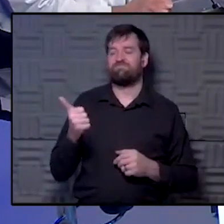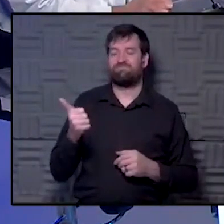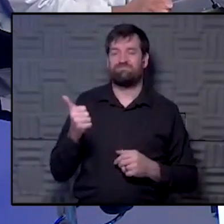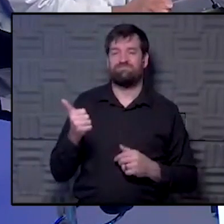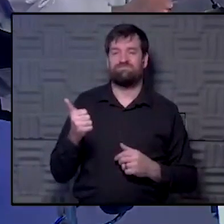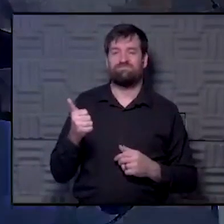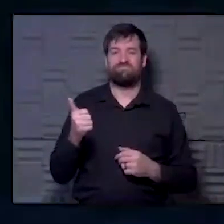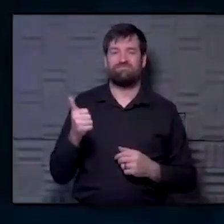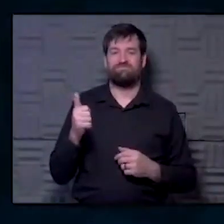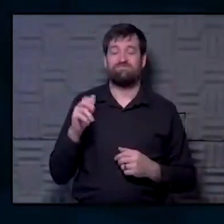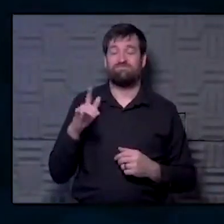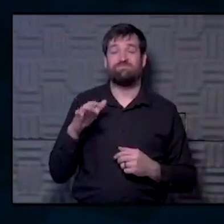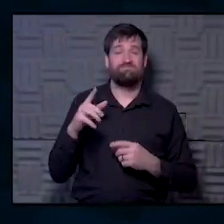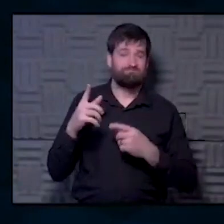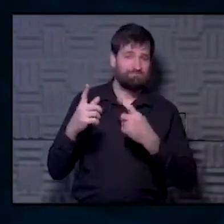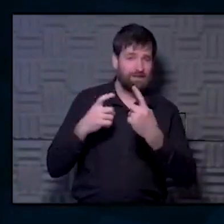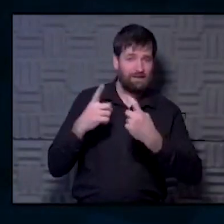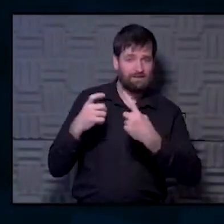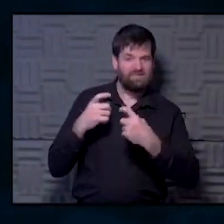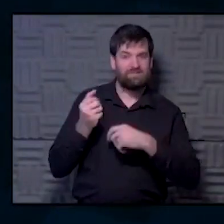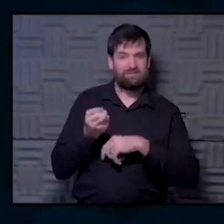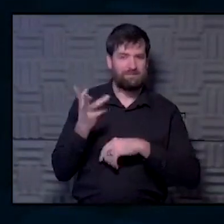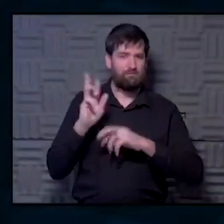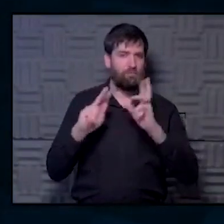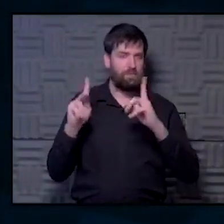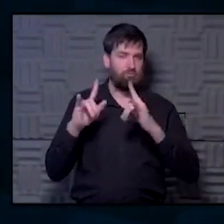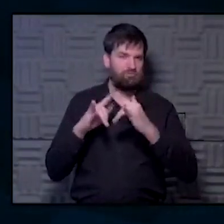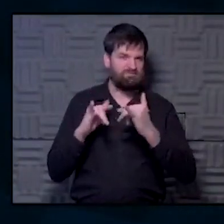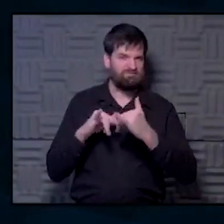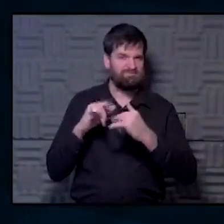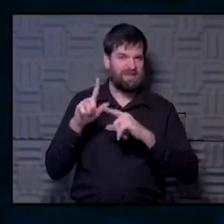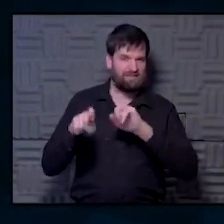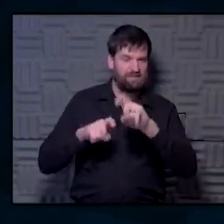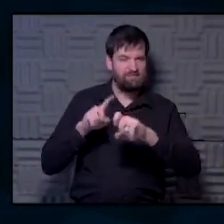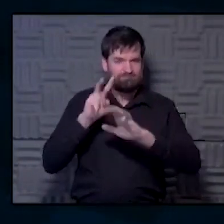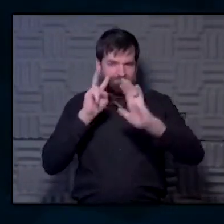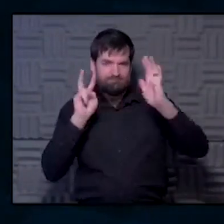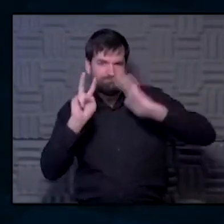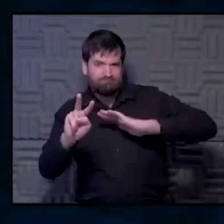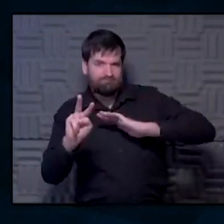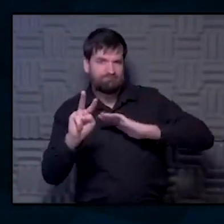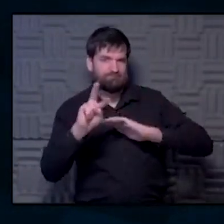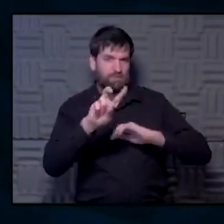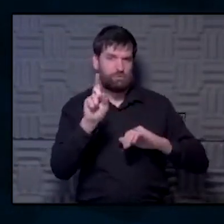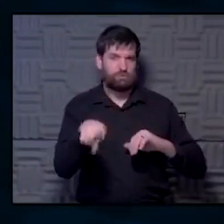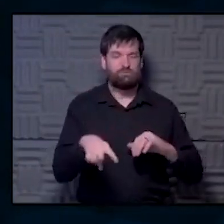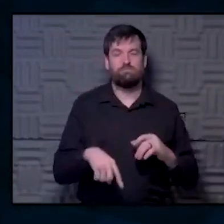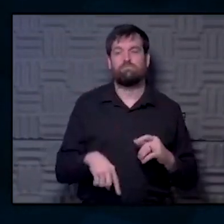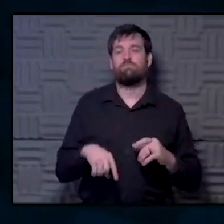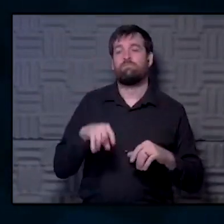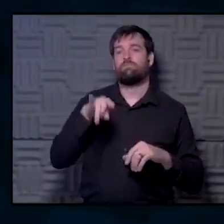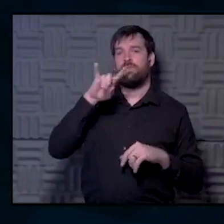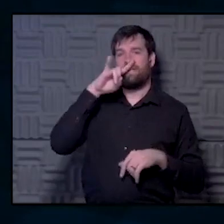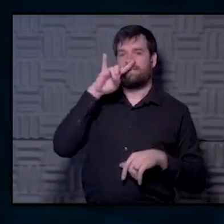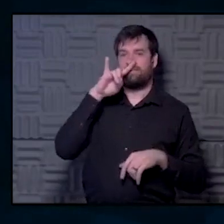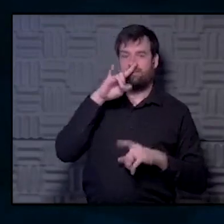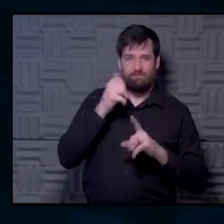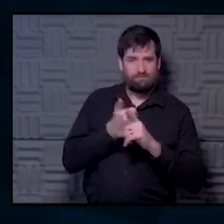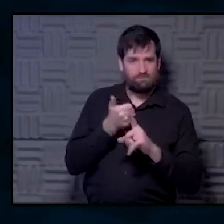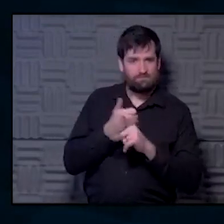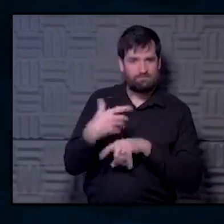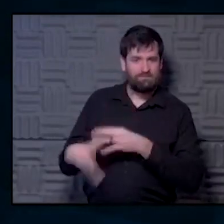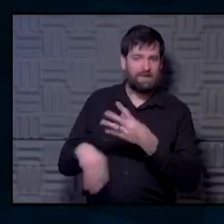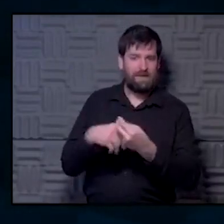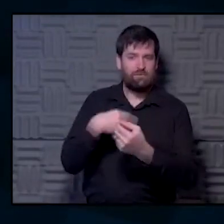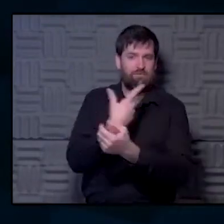actually is asking a question that several people are asking, but it's a crystal ball question. When are kids going to be added to